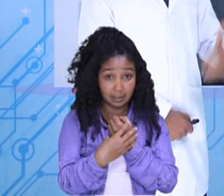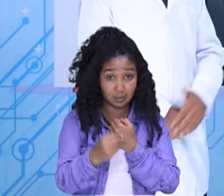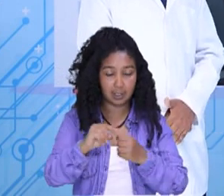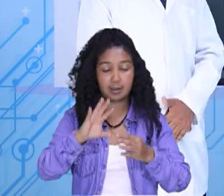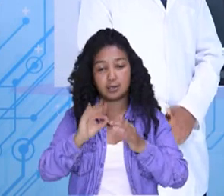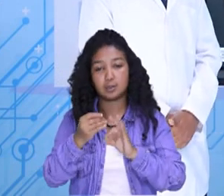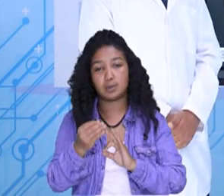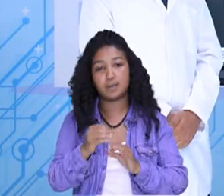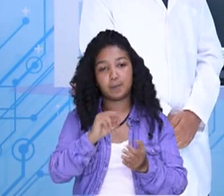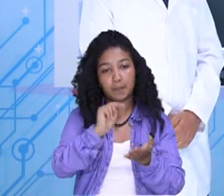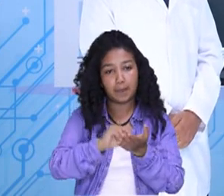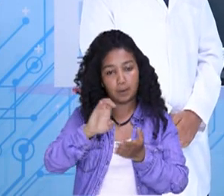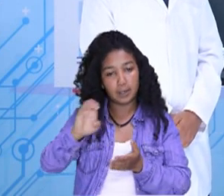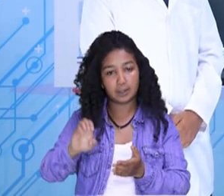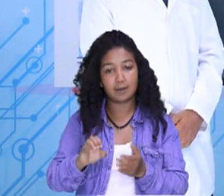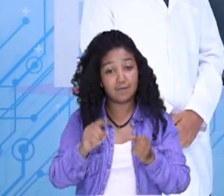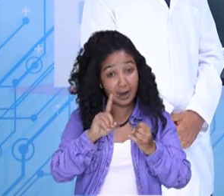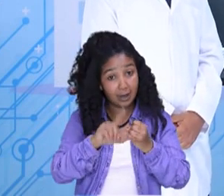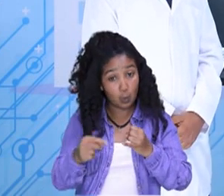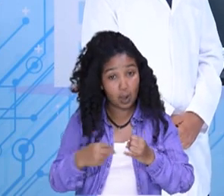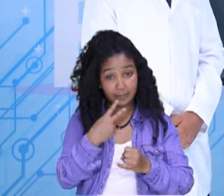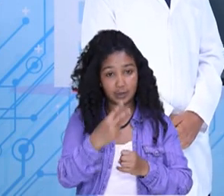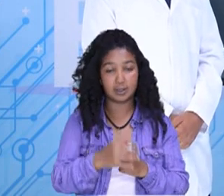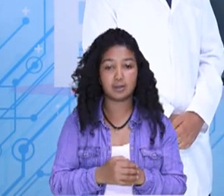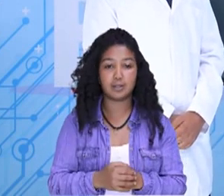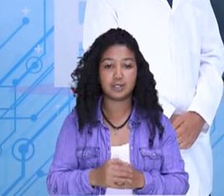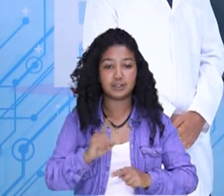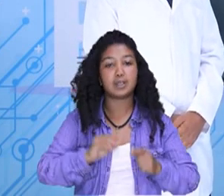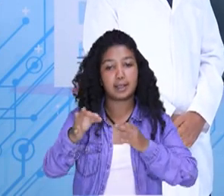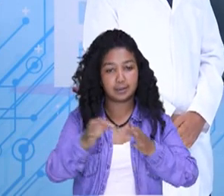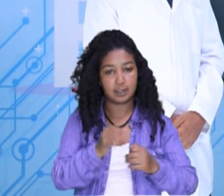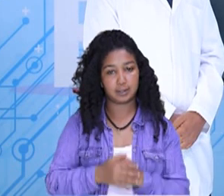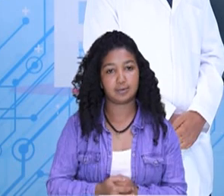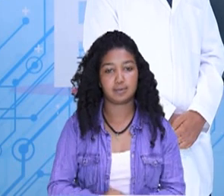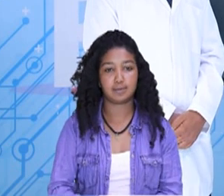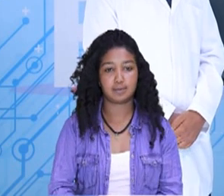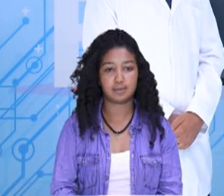and translation in eukaryotes. Finally, we have seen gene expression.